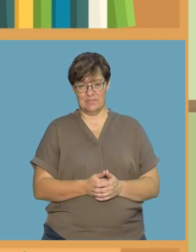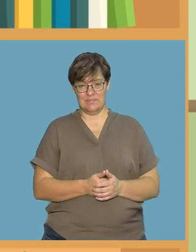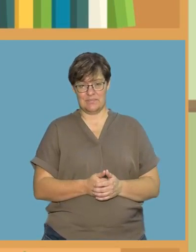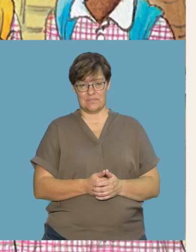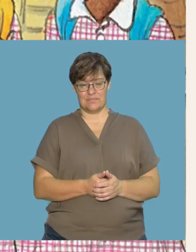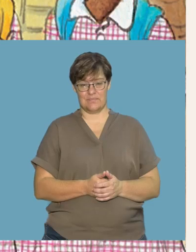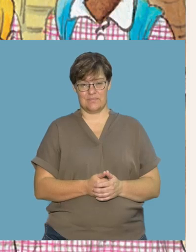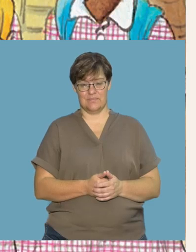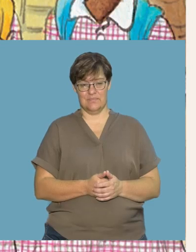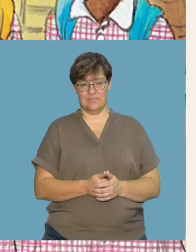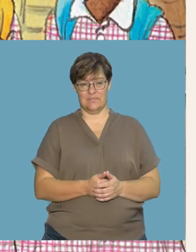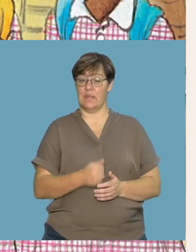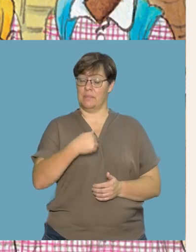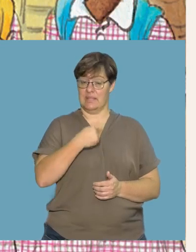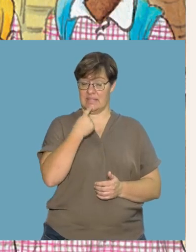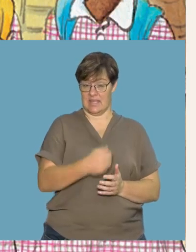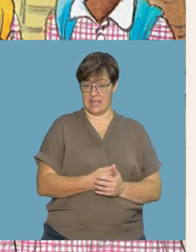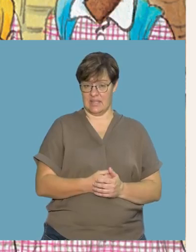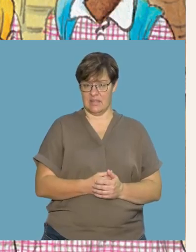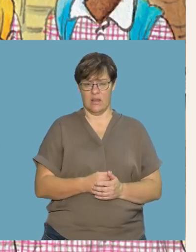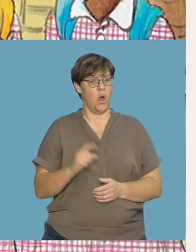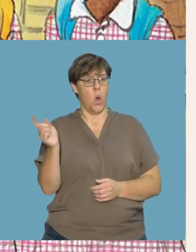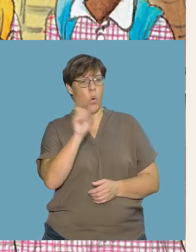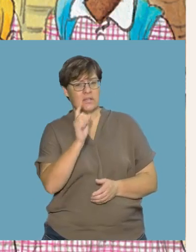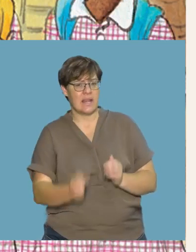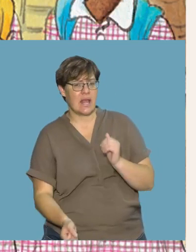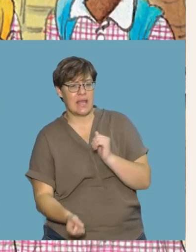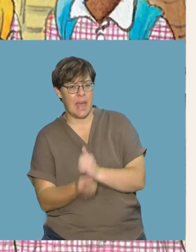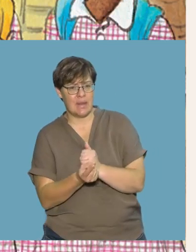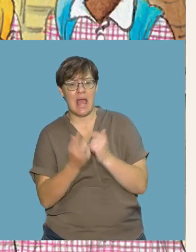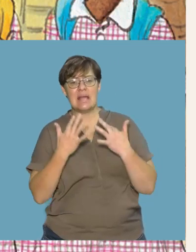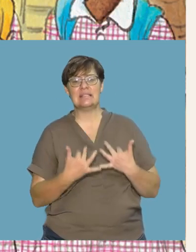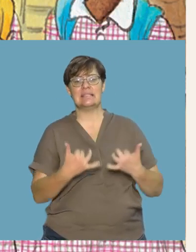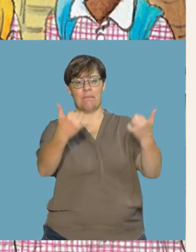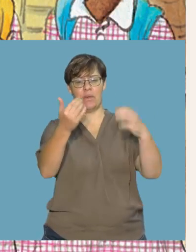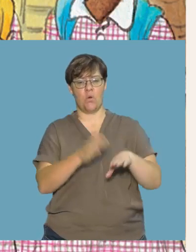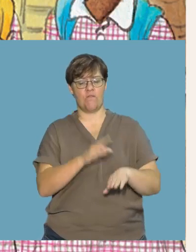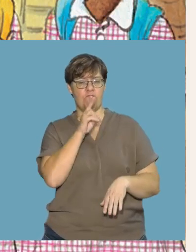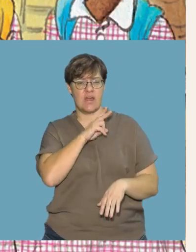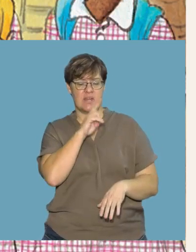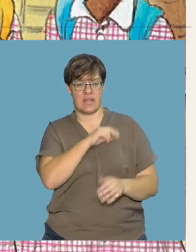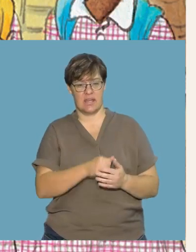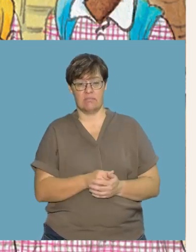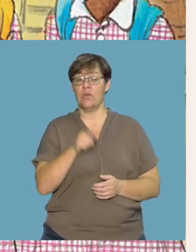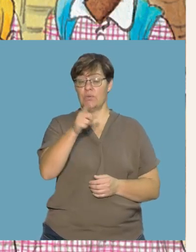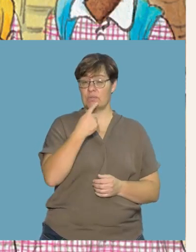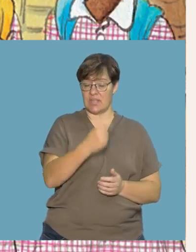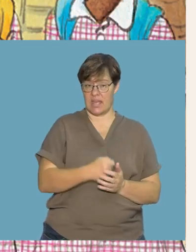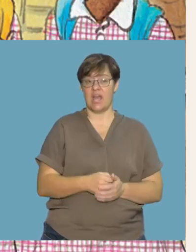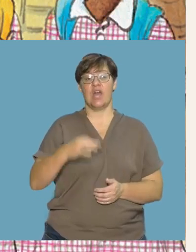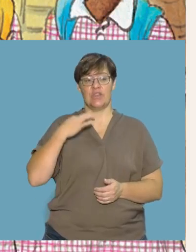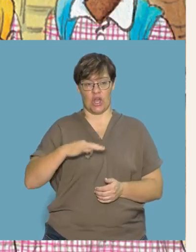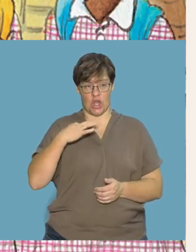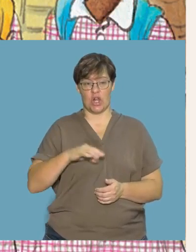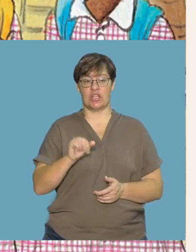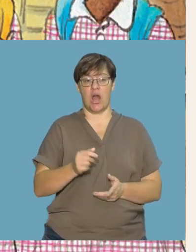I say, what is going to happen at assembly on Friday? You say, the girls are going to get an